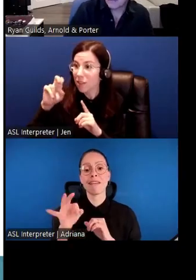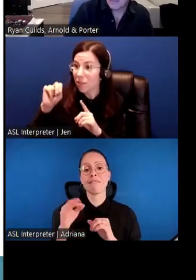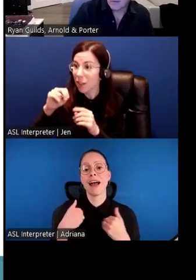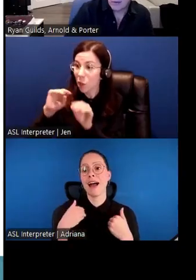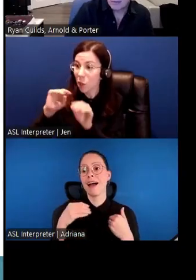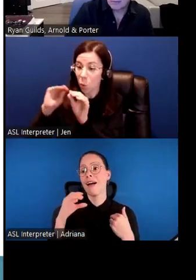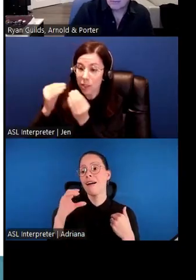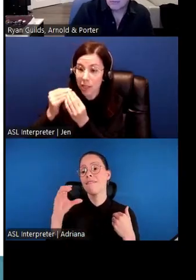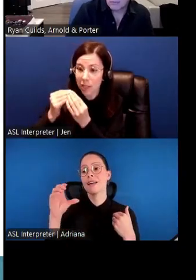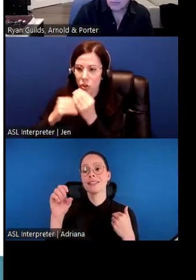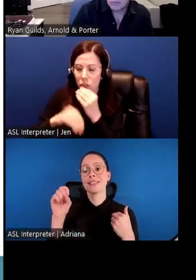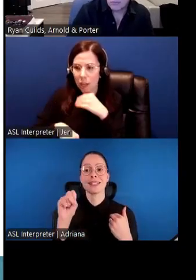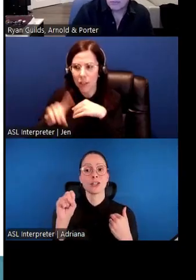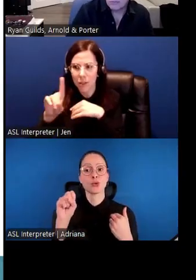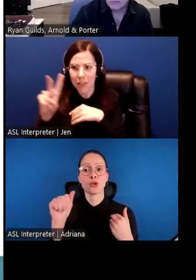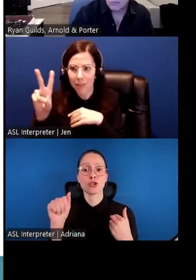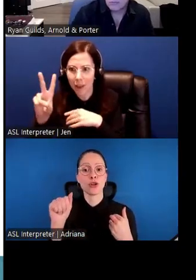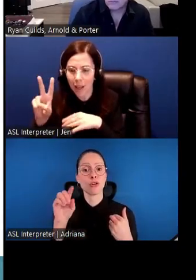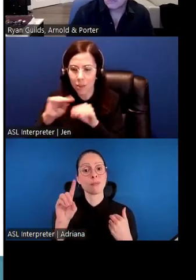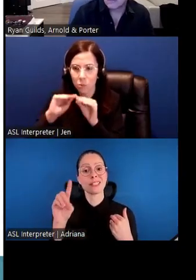sexual assault, domestic violence